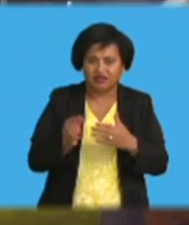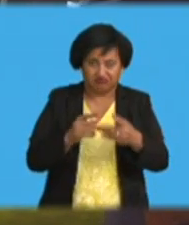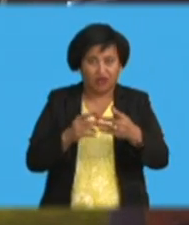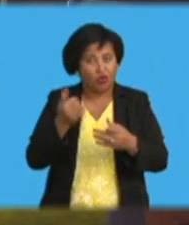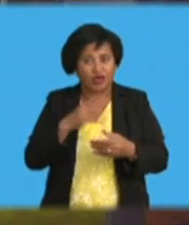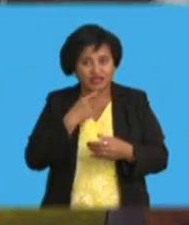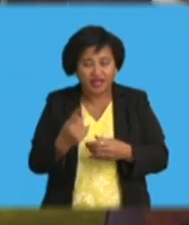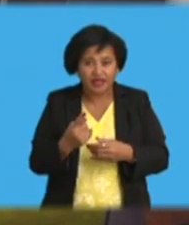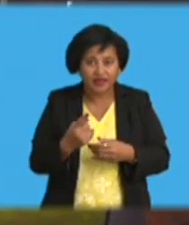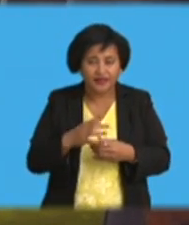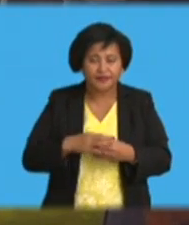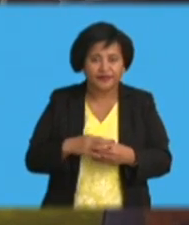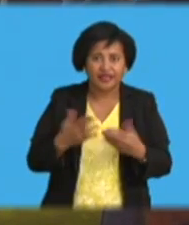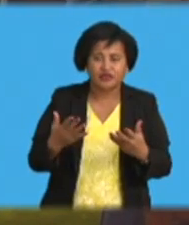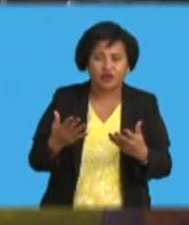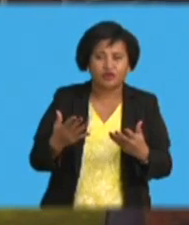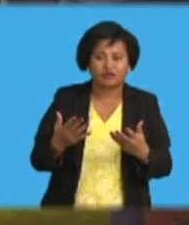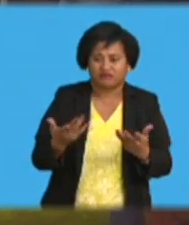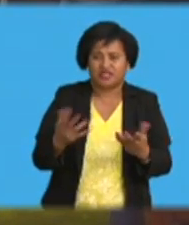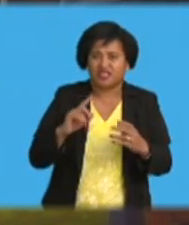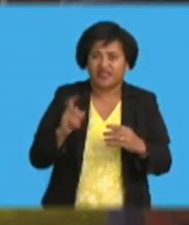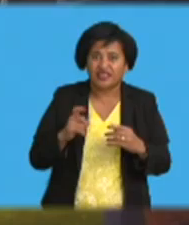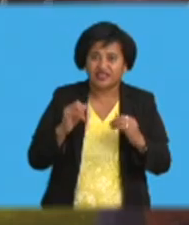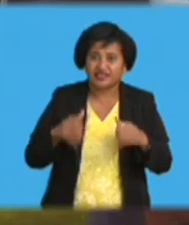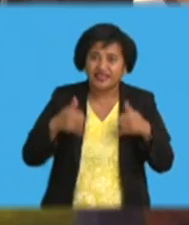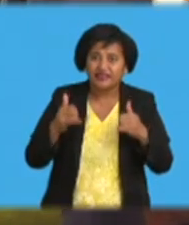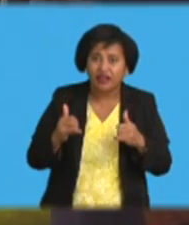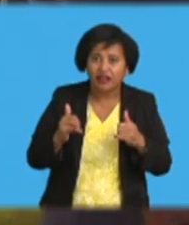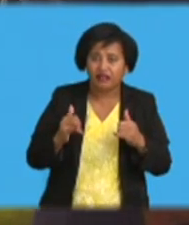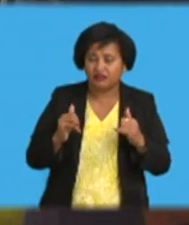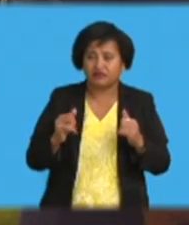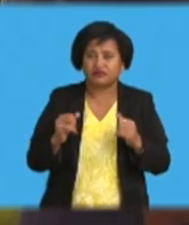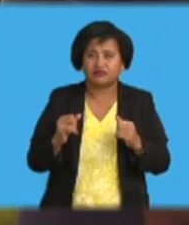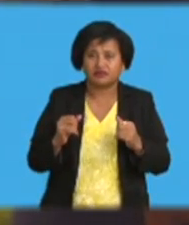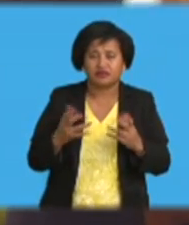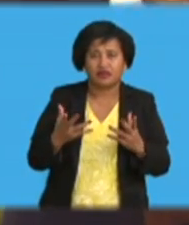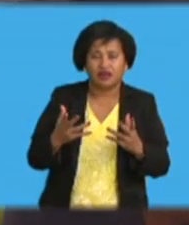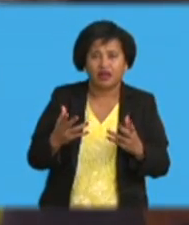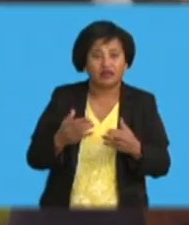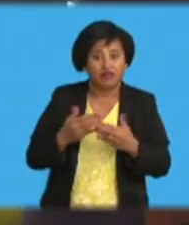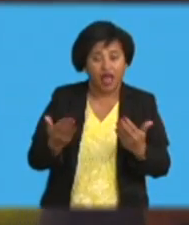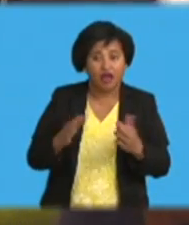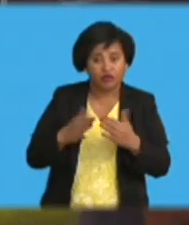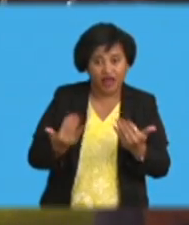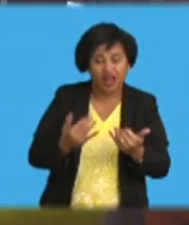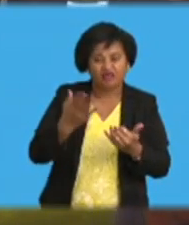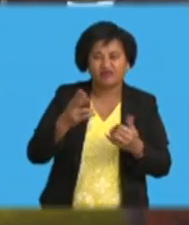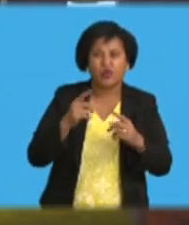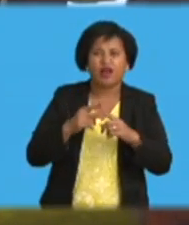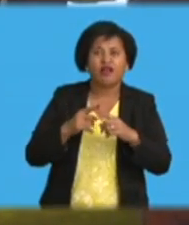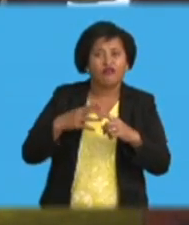other Fijians, even if it is evil. How can we be surprised when we have now a former MP actively